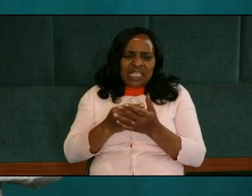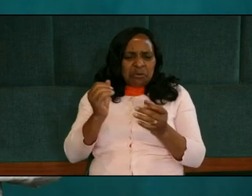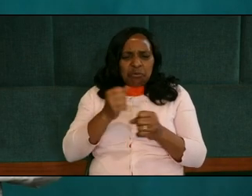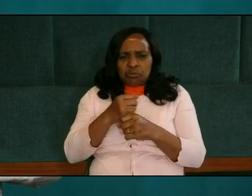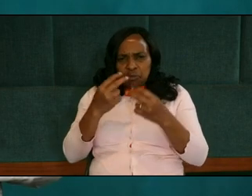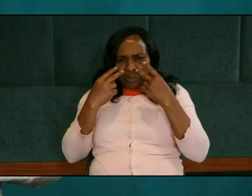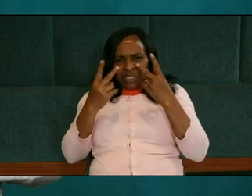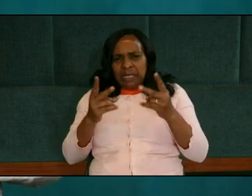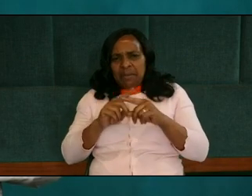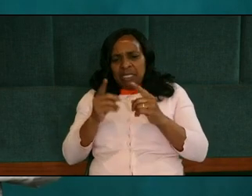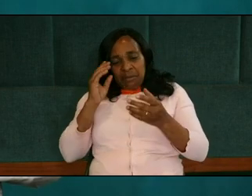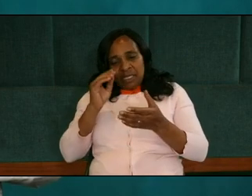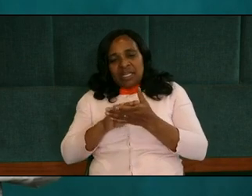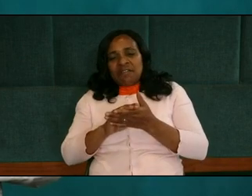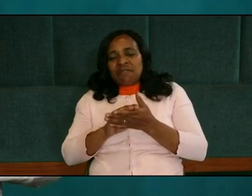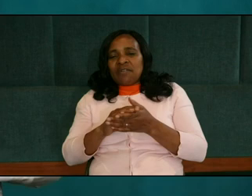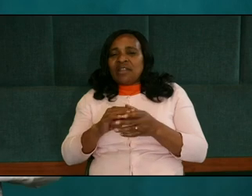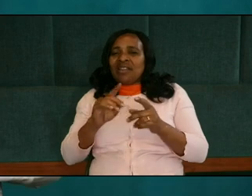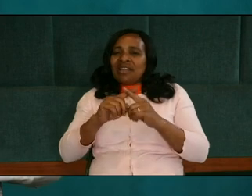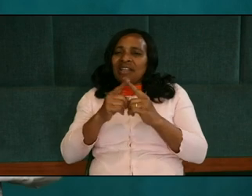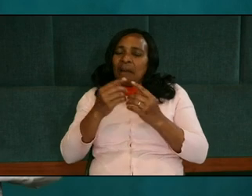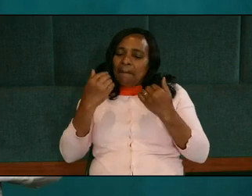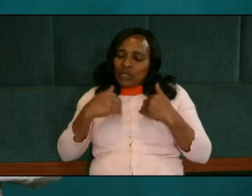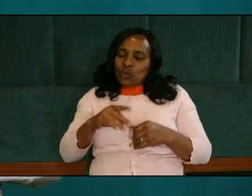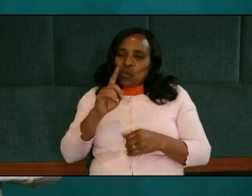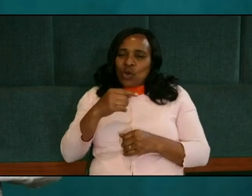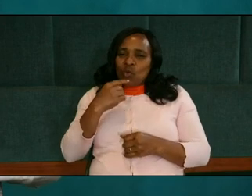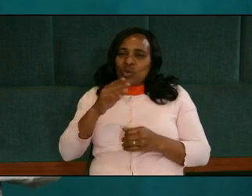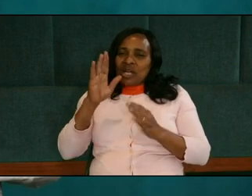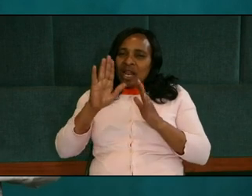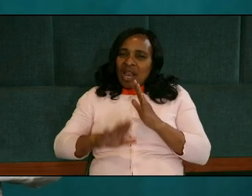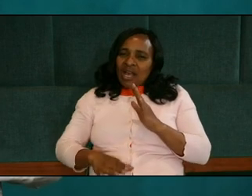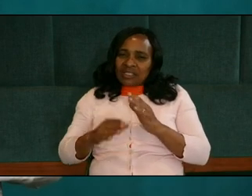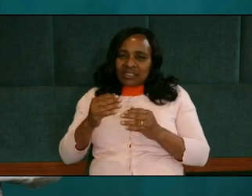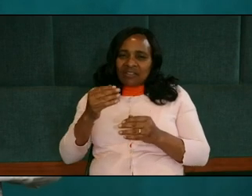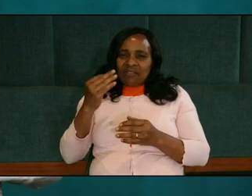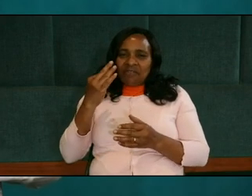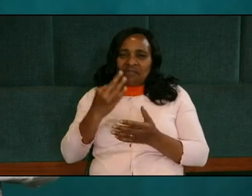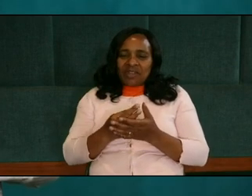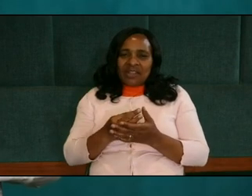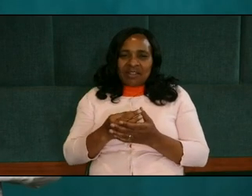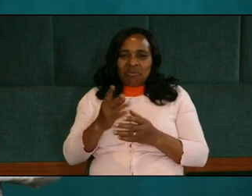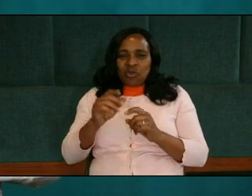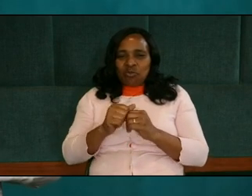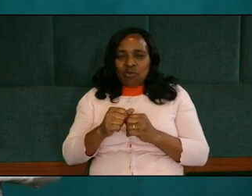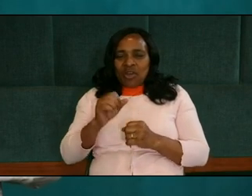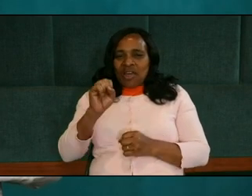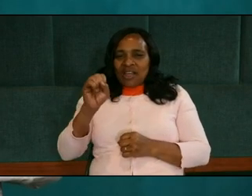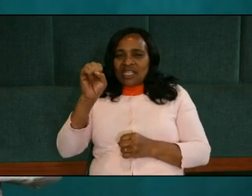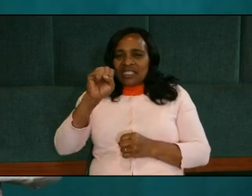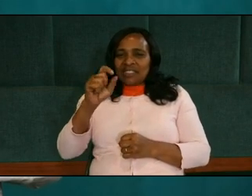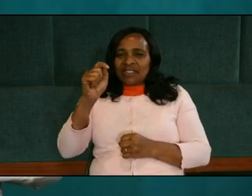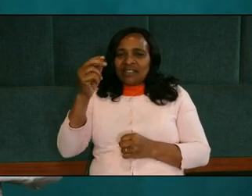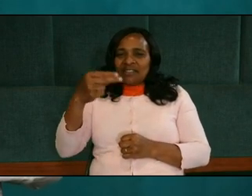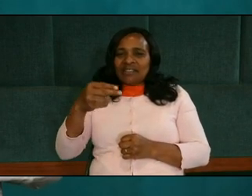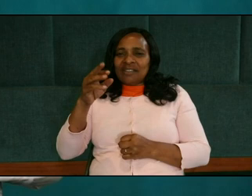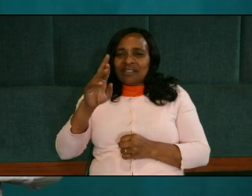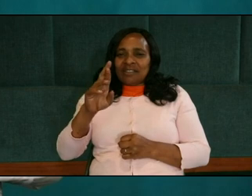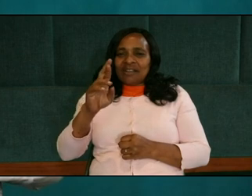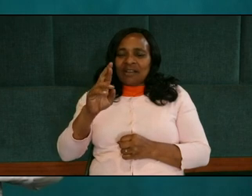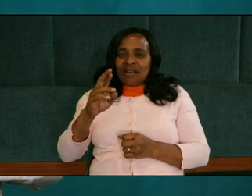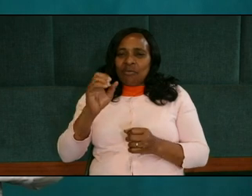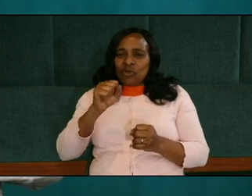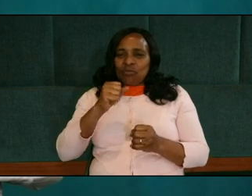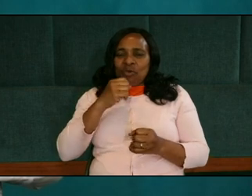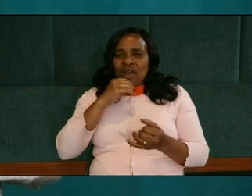believe. And then the person with the least faith, I would say Esther. I mean, she's the queen. So going to see your husband shouldn't